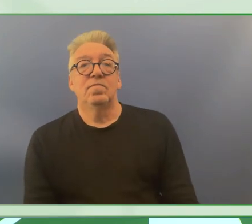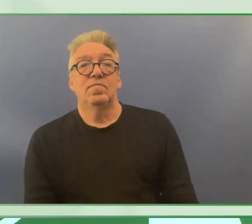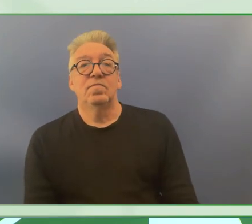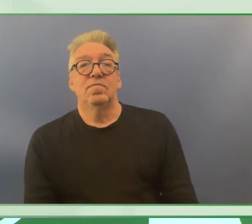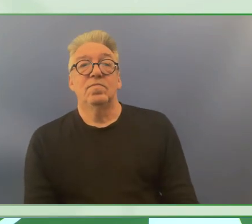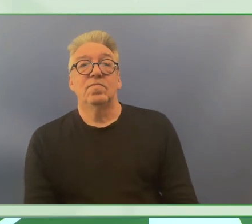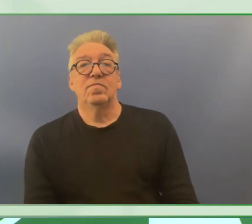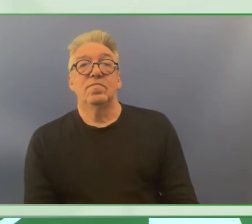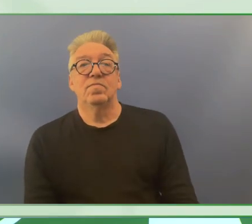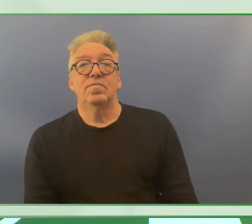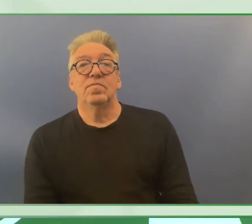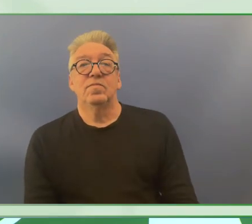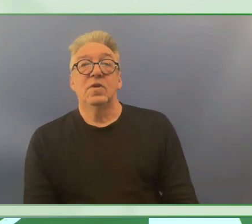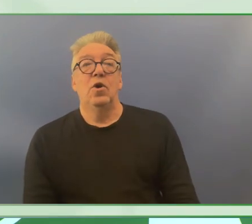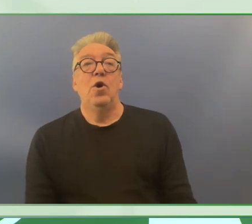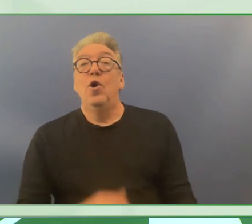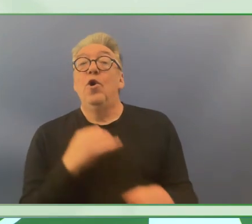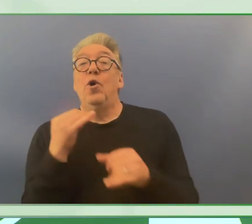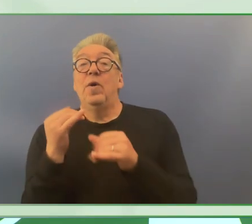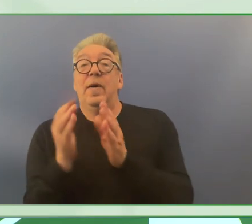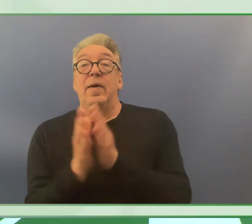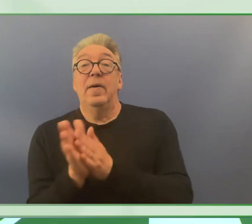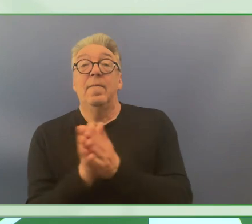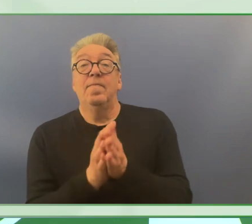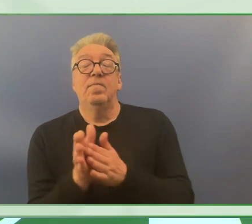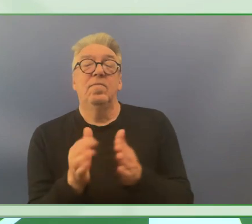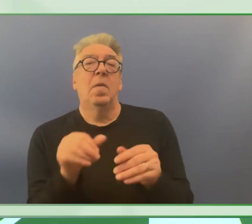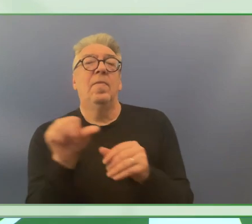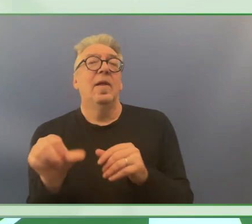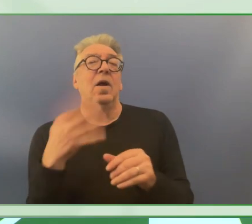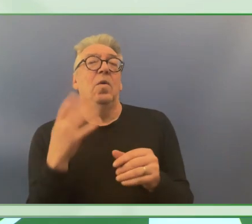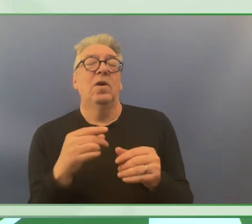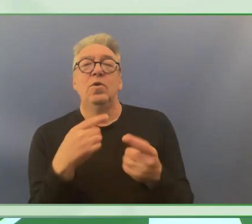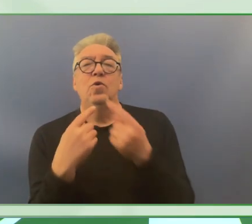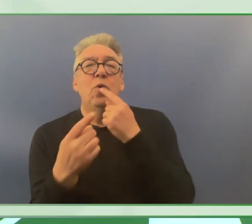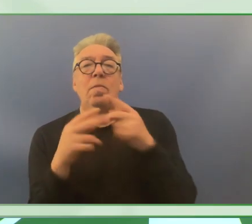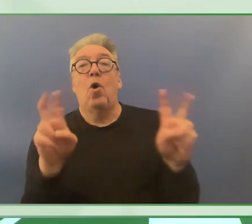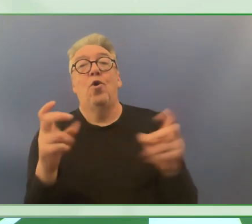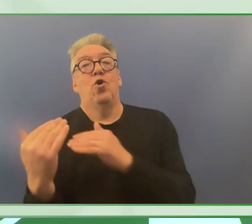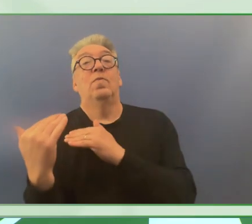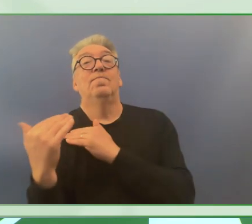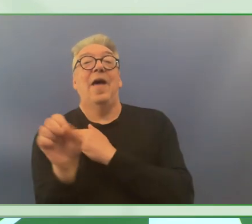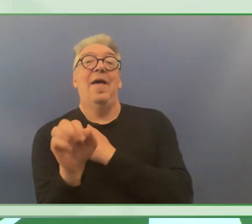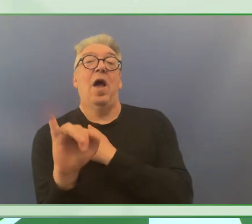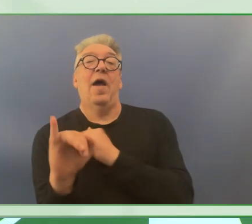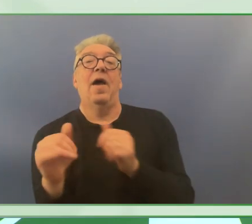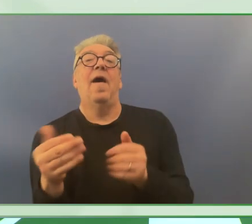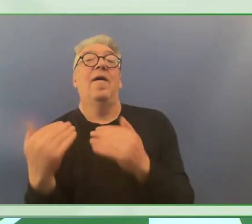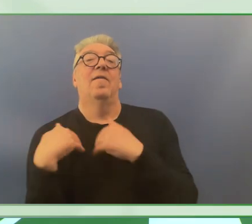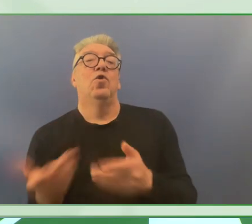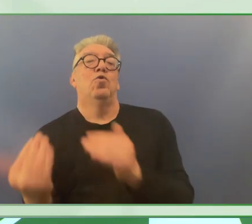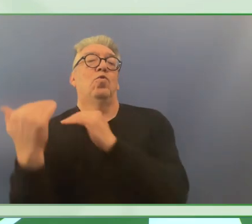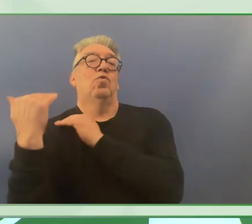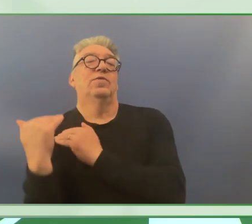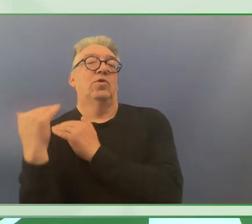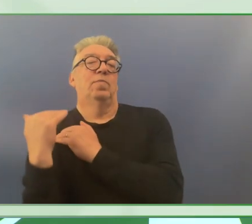at the end, I would also like to talk just briefly about responsible AI, because Ioana will also cover this topic in much more detail,